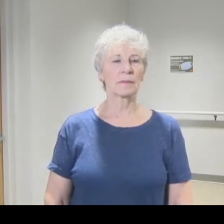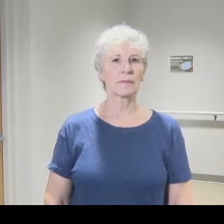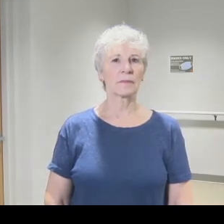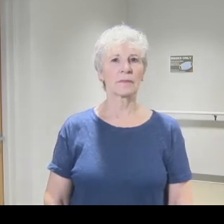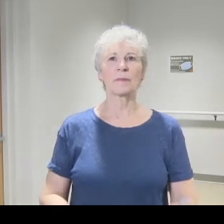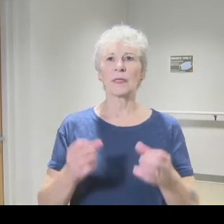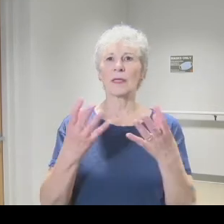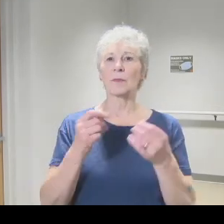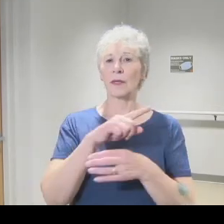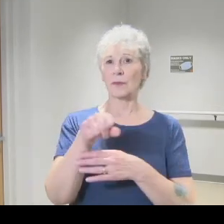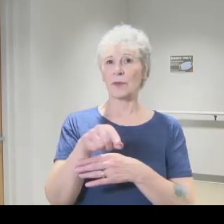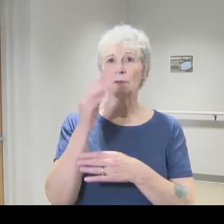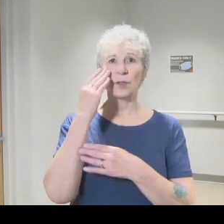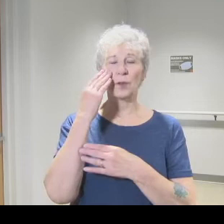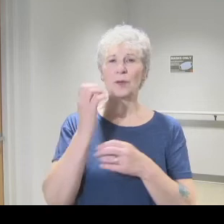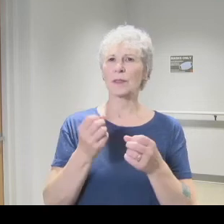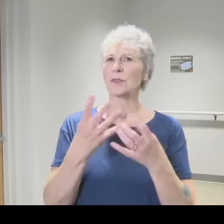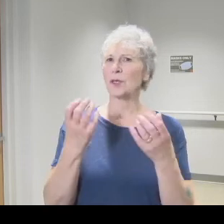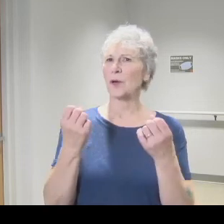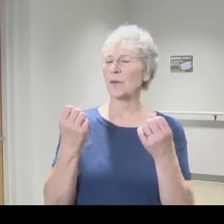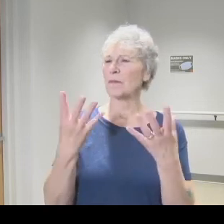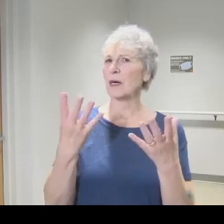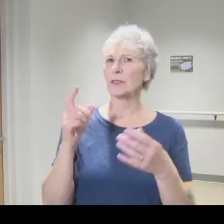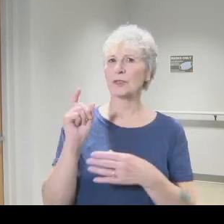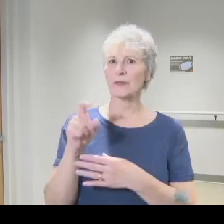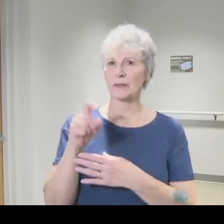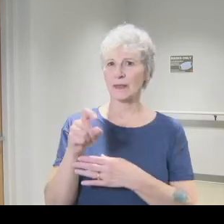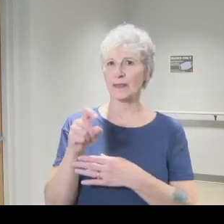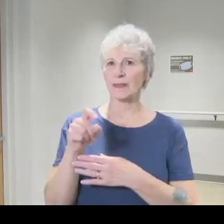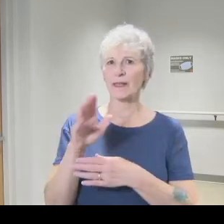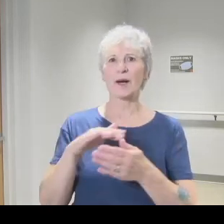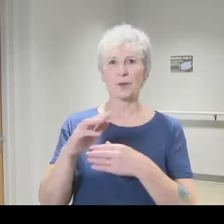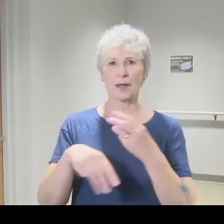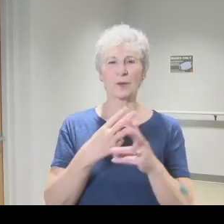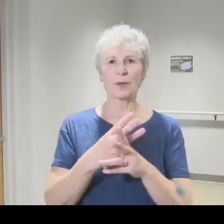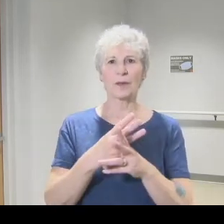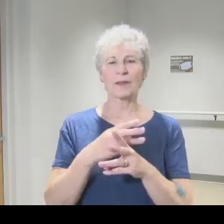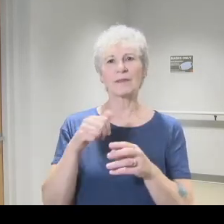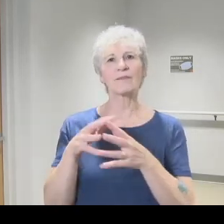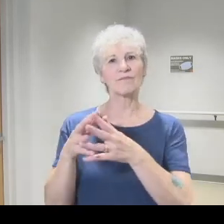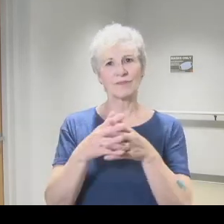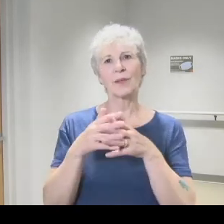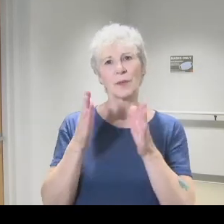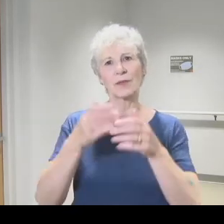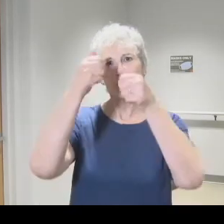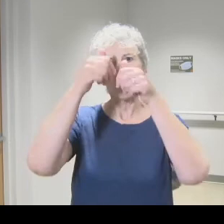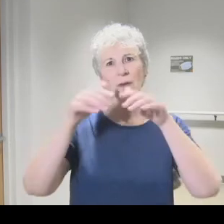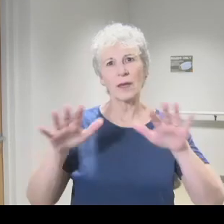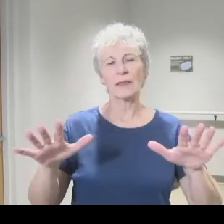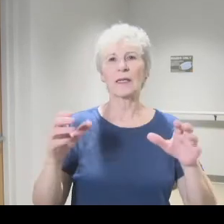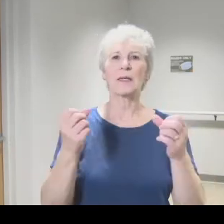How many of you knew that there was so much need around the world? We as Americans have been blessed. Did you know we have multiple hundreds